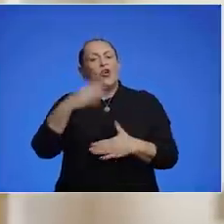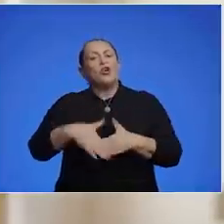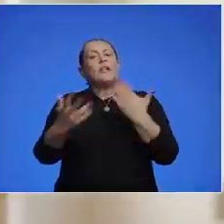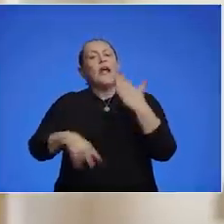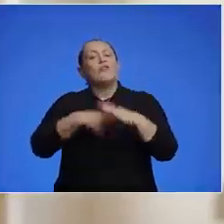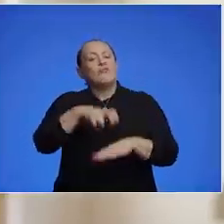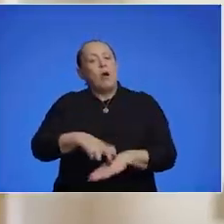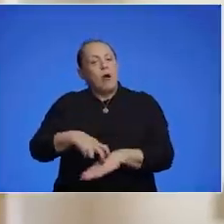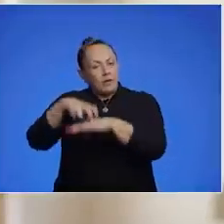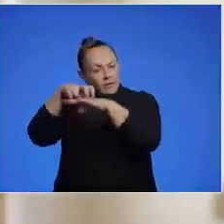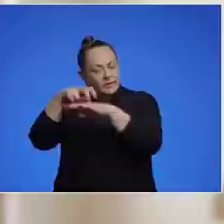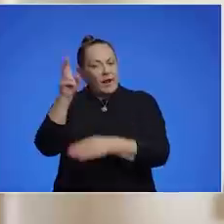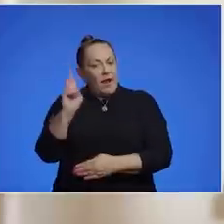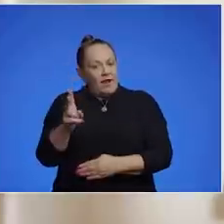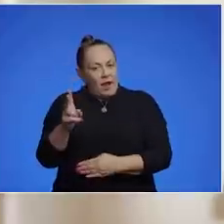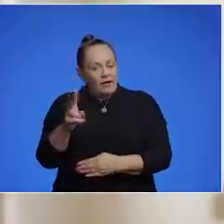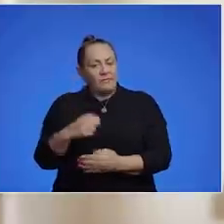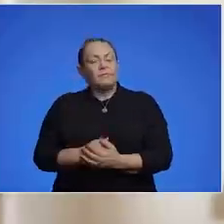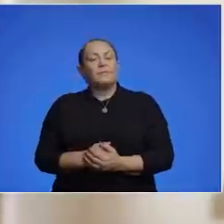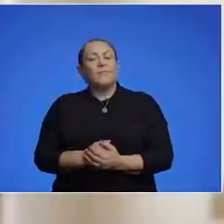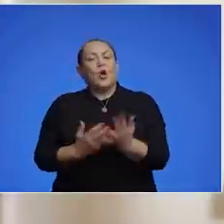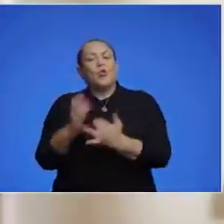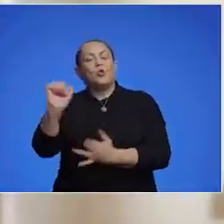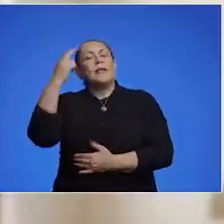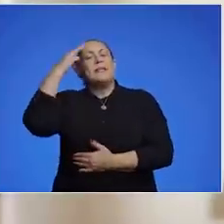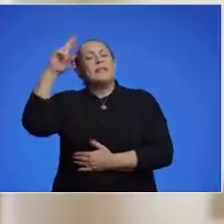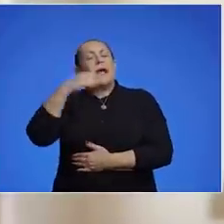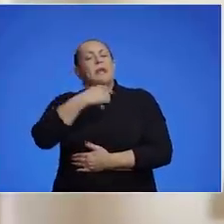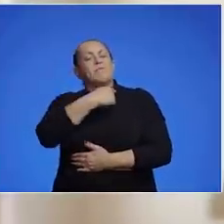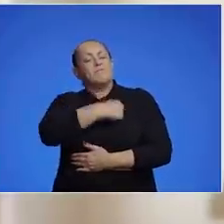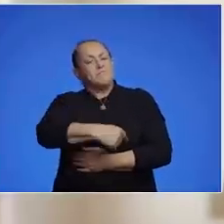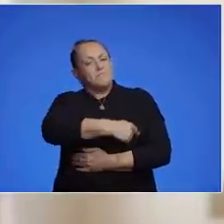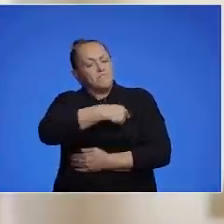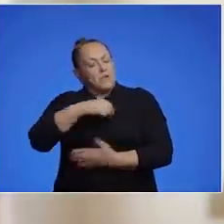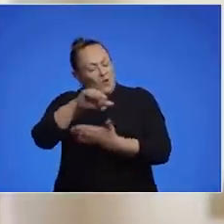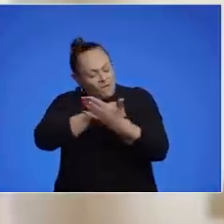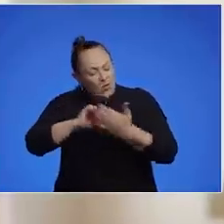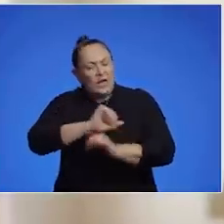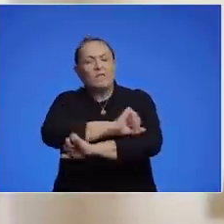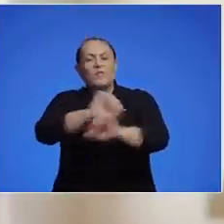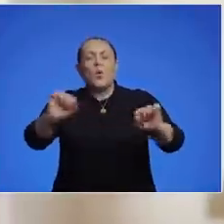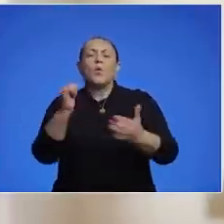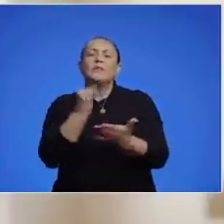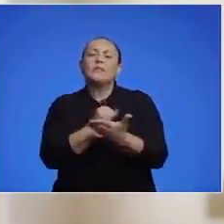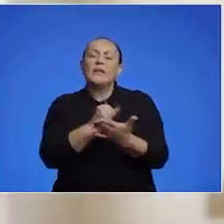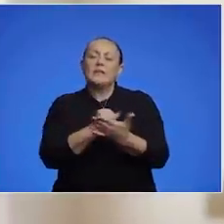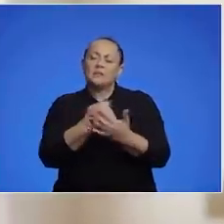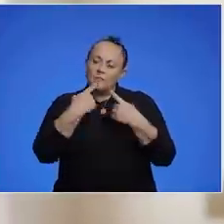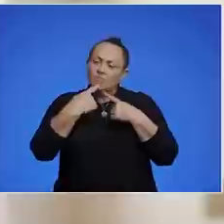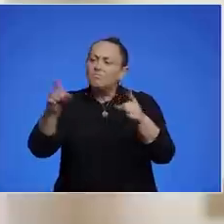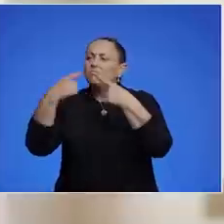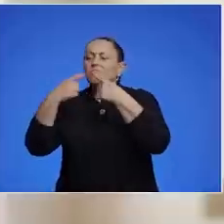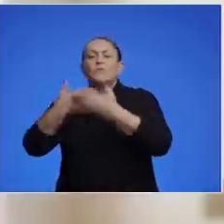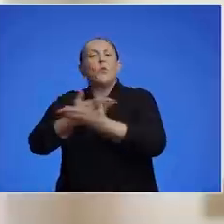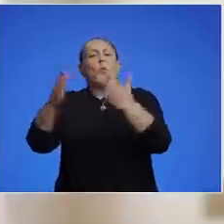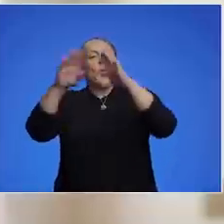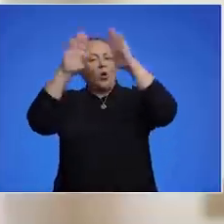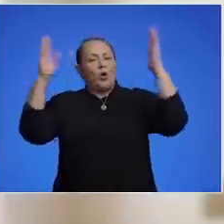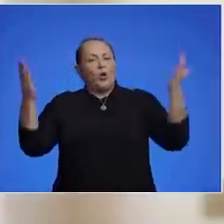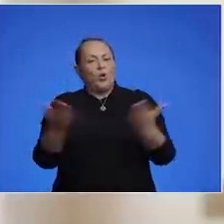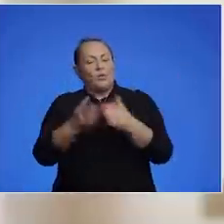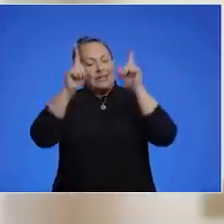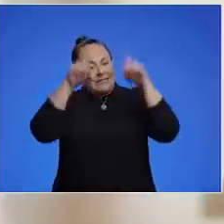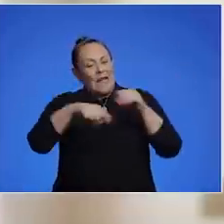from the dead, and that in his name repentance for the forgiveness of sins would be preached to all nations, beginning